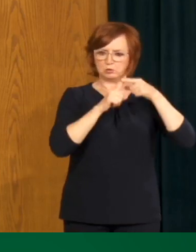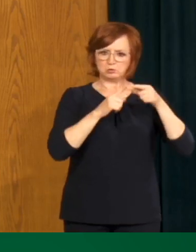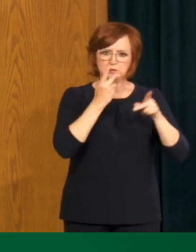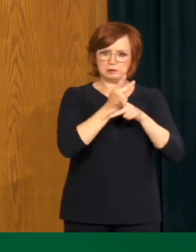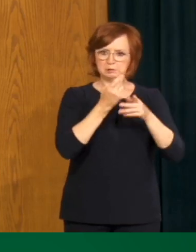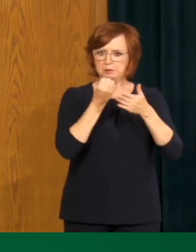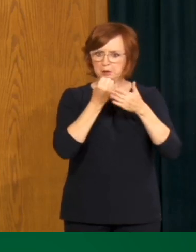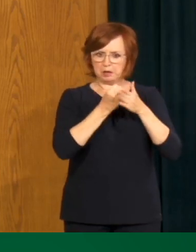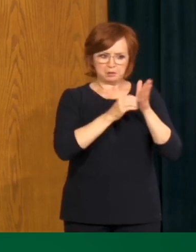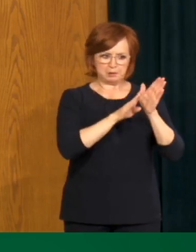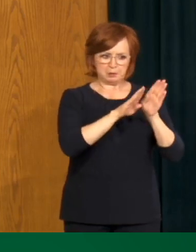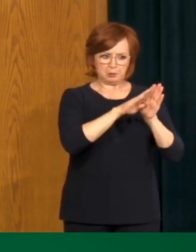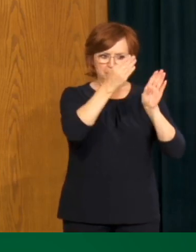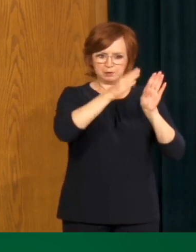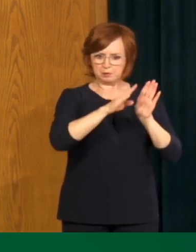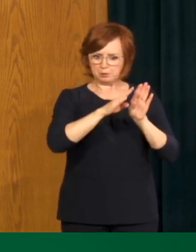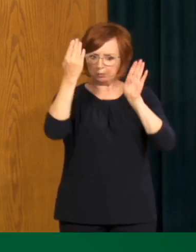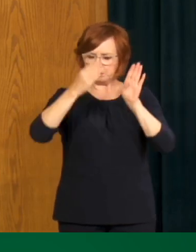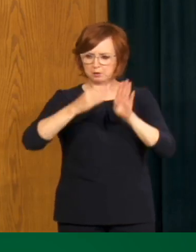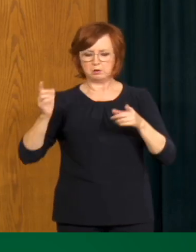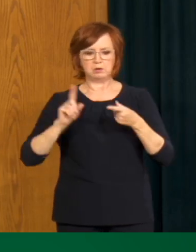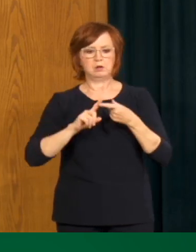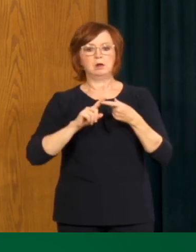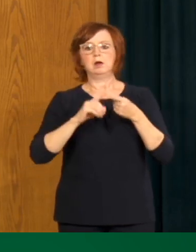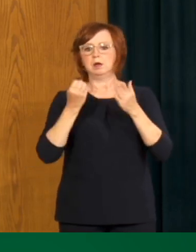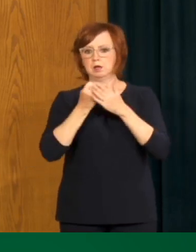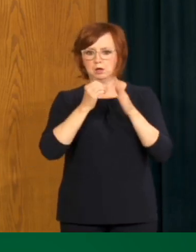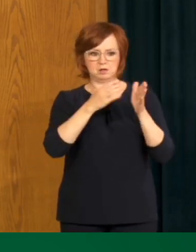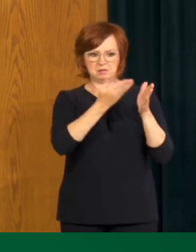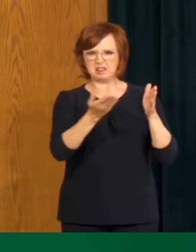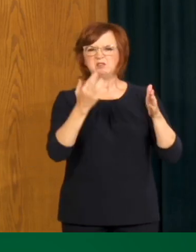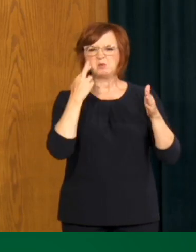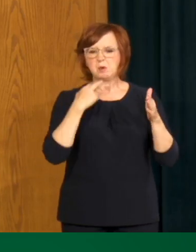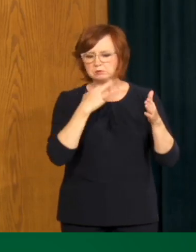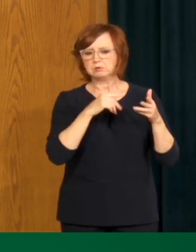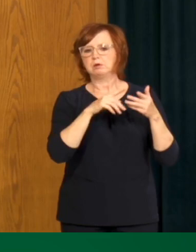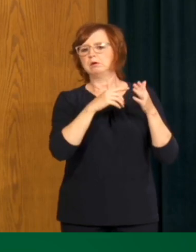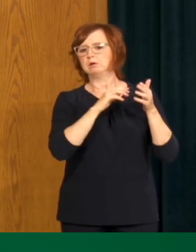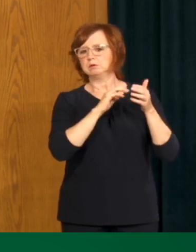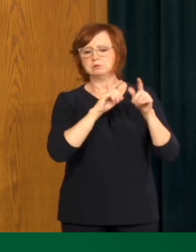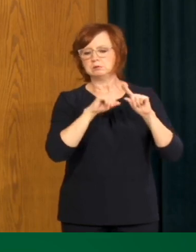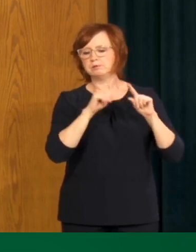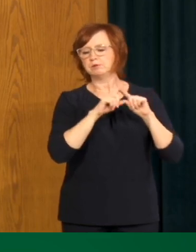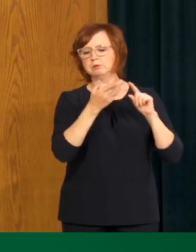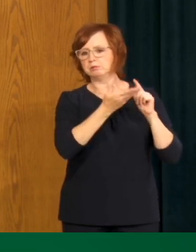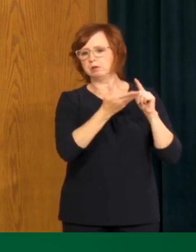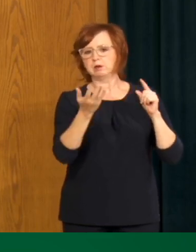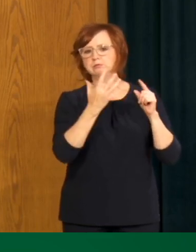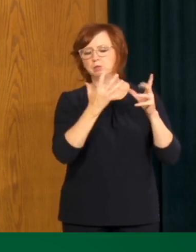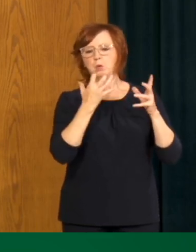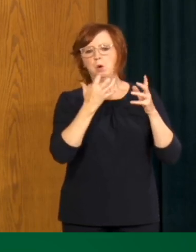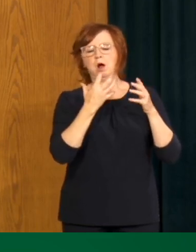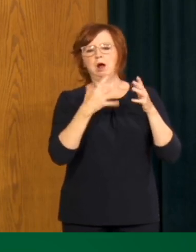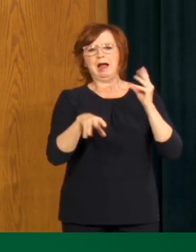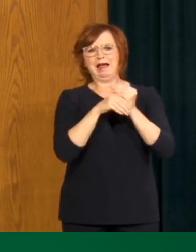capacity we have for surgeries in our healthcare system, as well as much as we can in community activities that we have. The goal